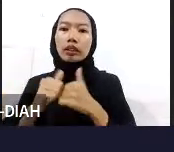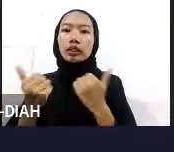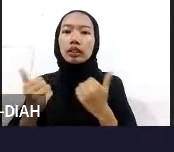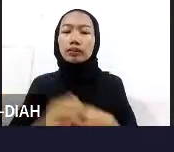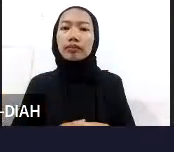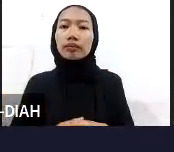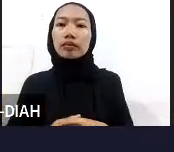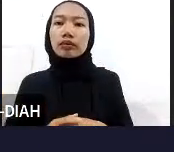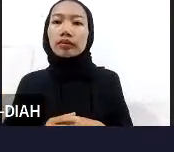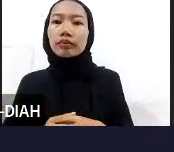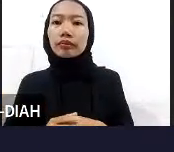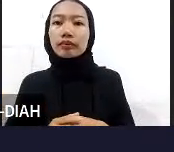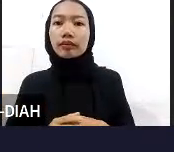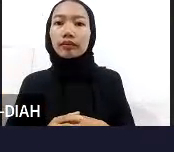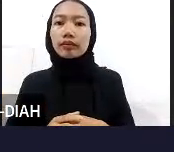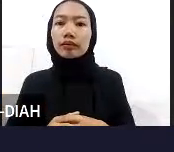each